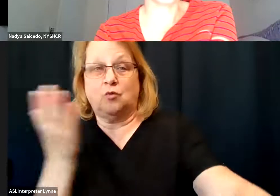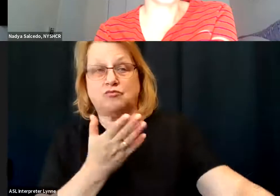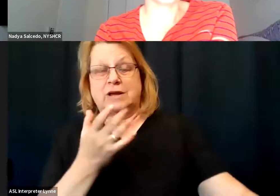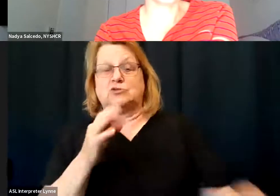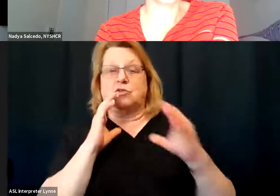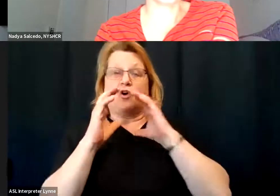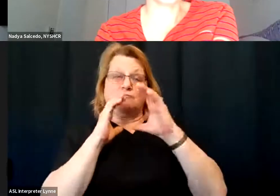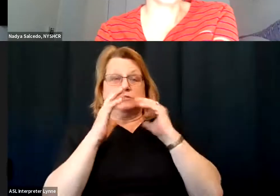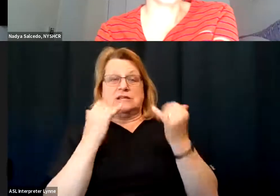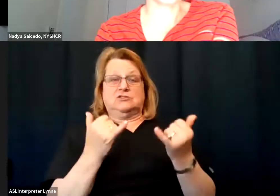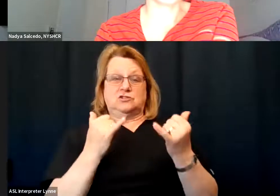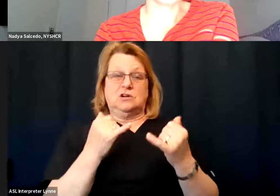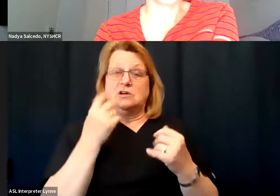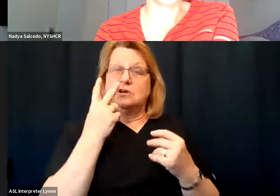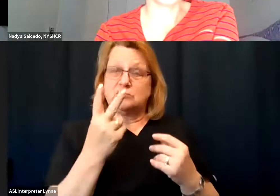said before,